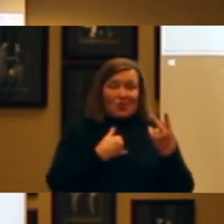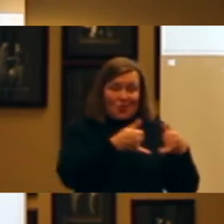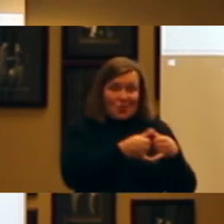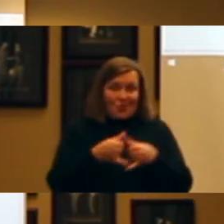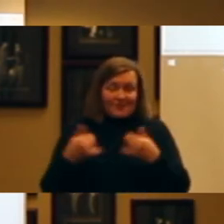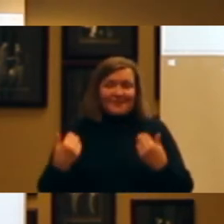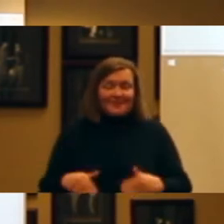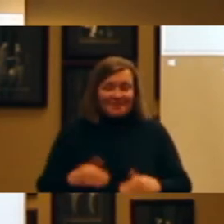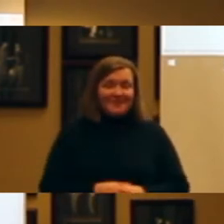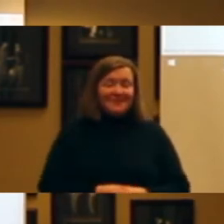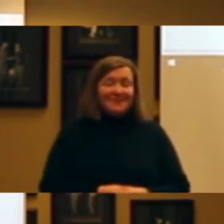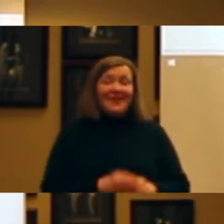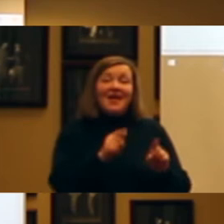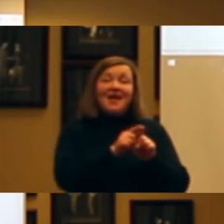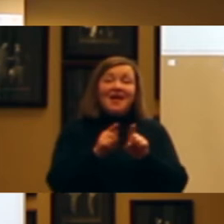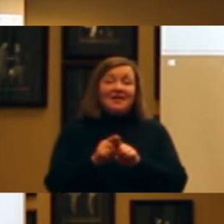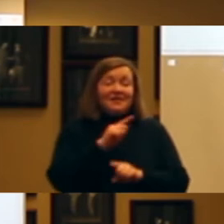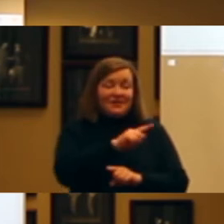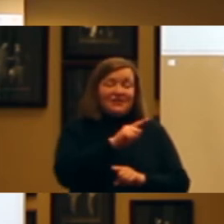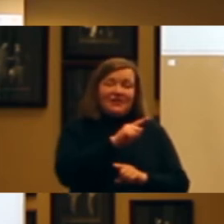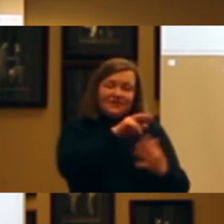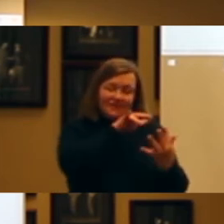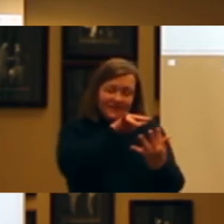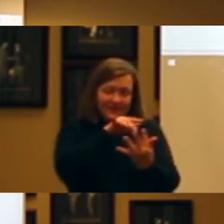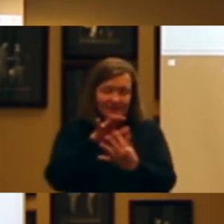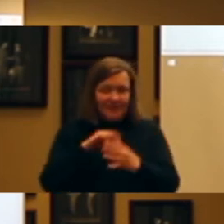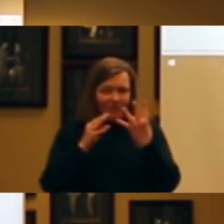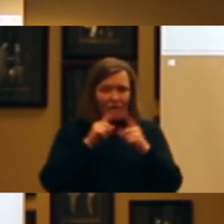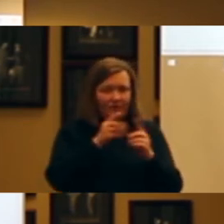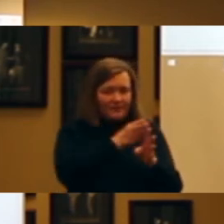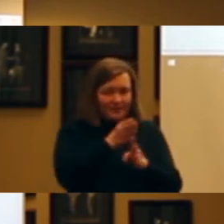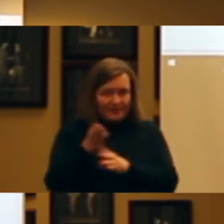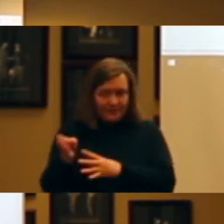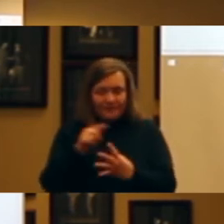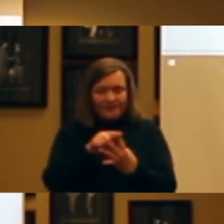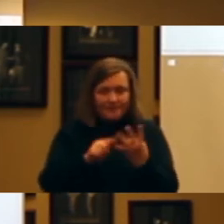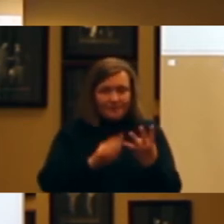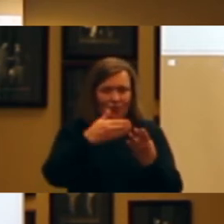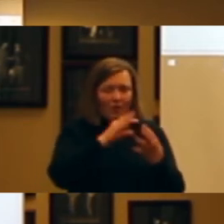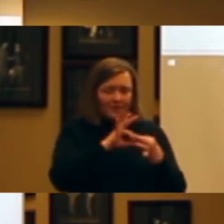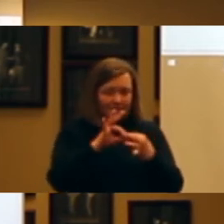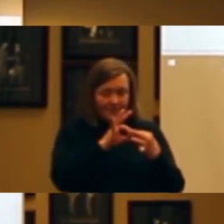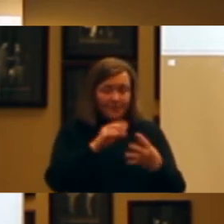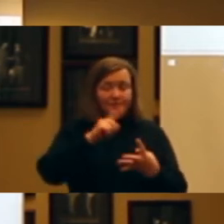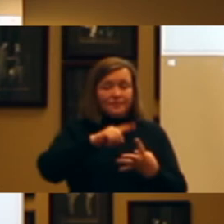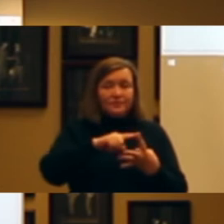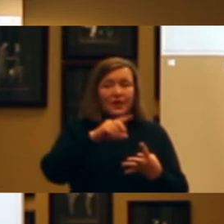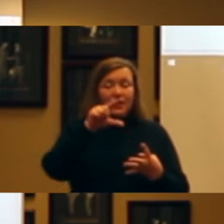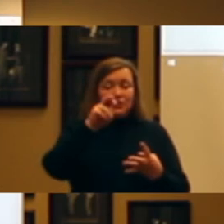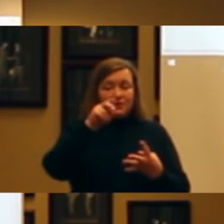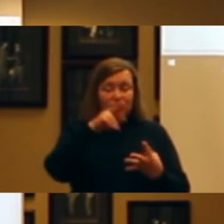those as well. She has built her scholarship around four related and complementary pillars: gender